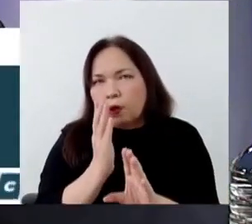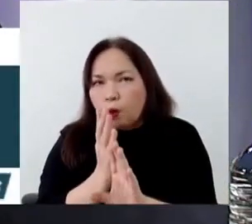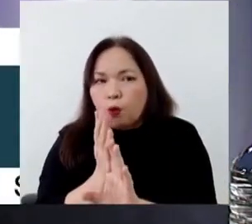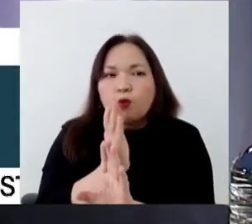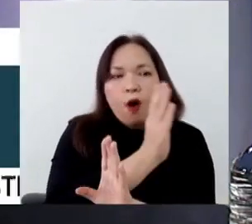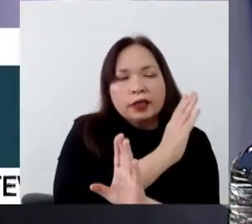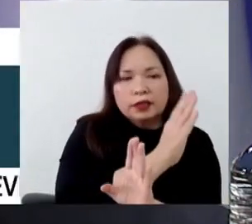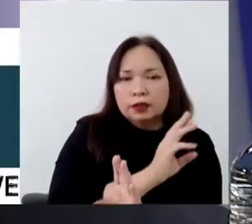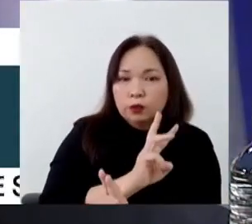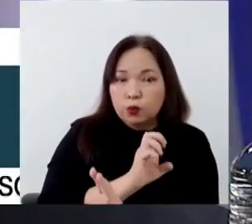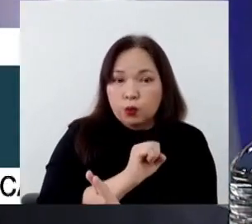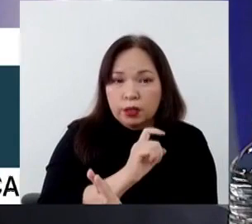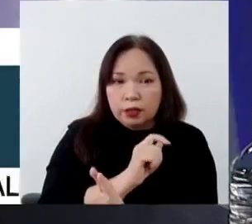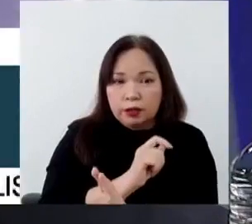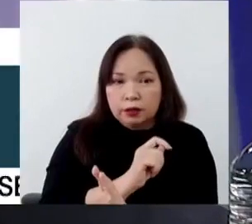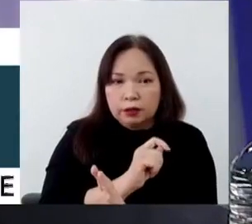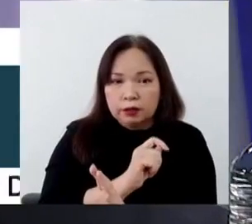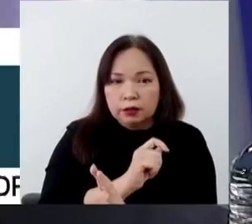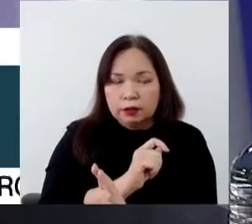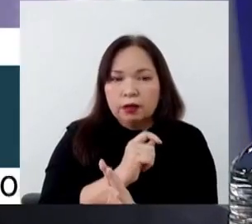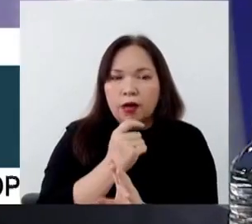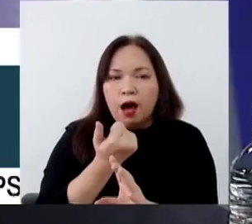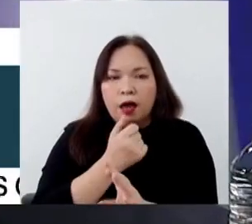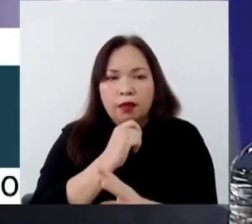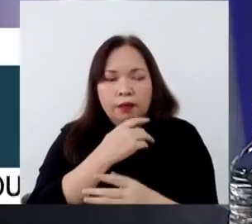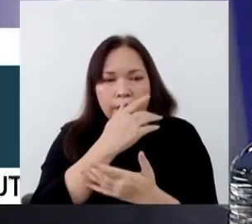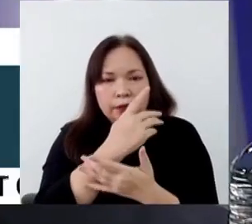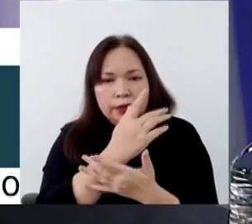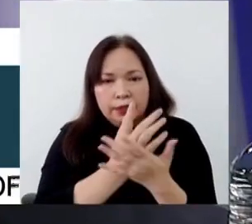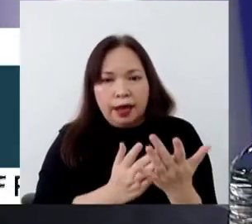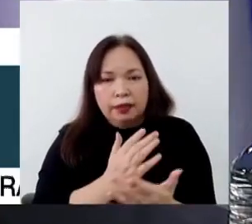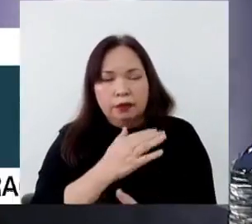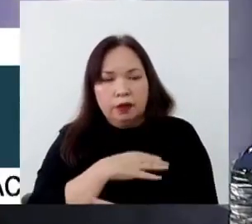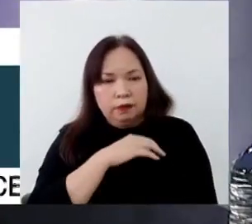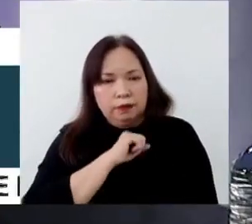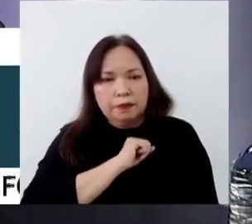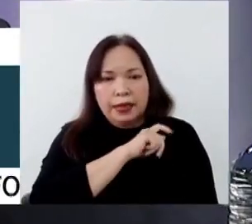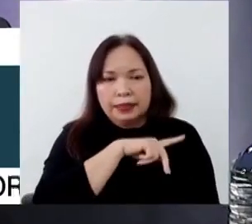the second land portion of Palestine, or the state of Palestine.